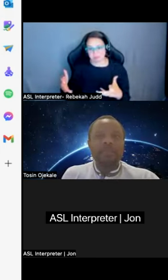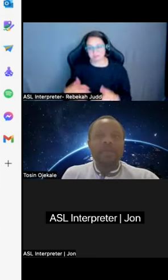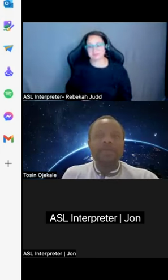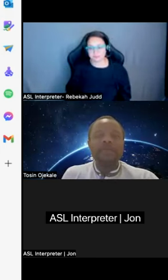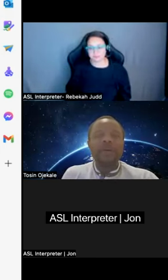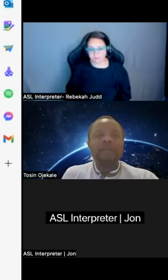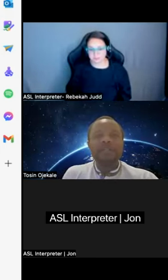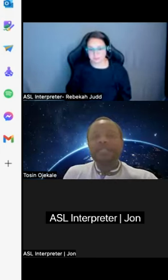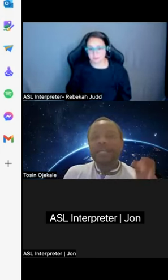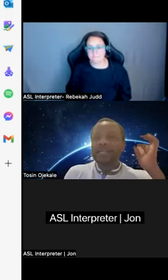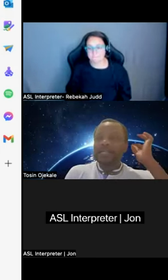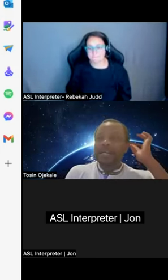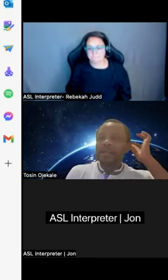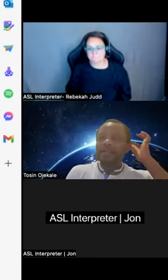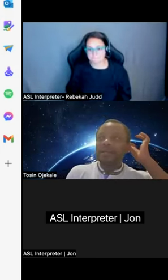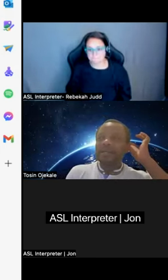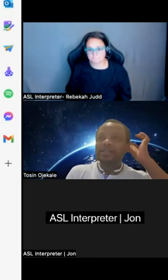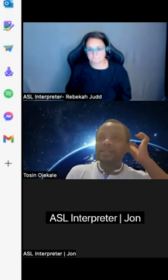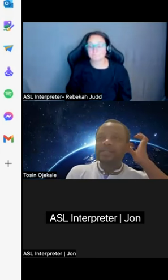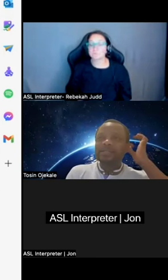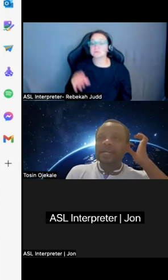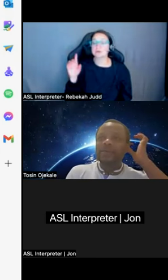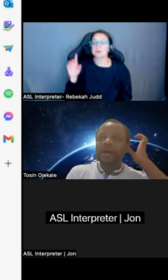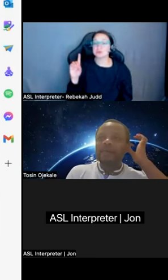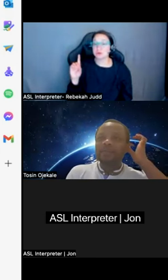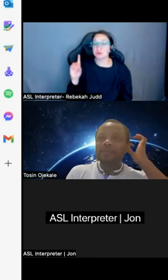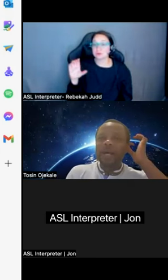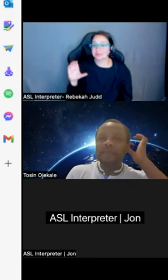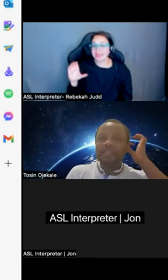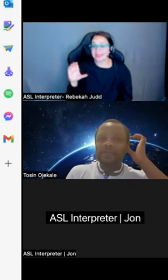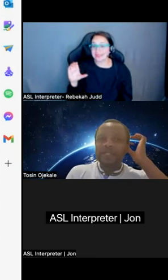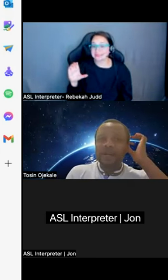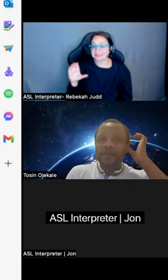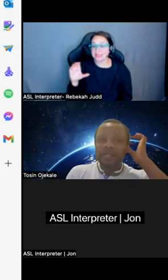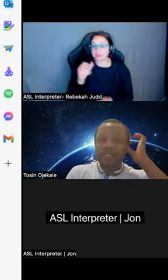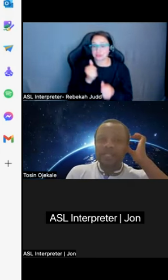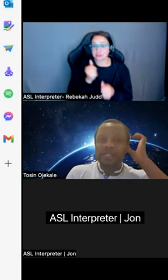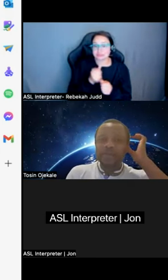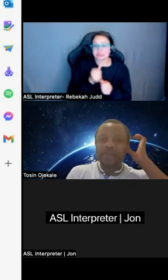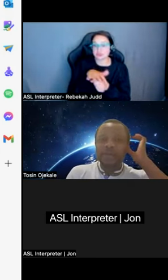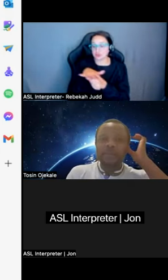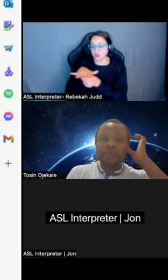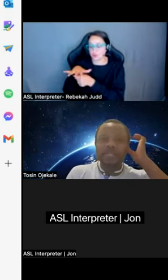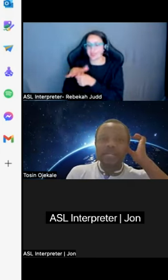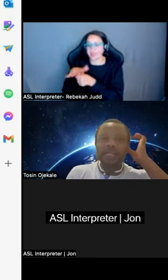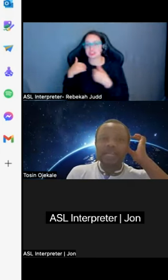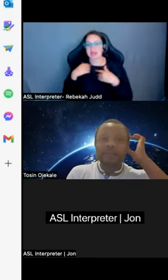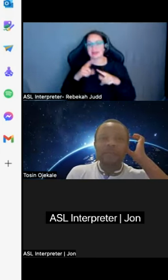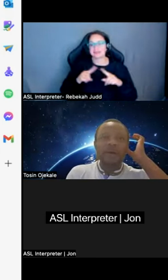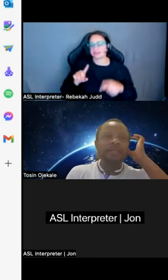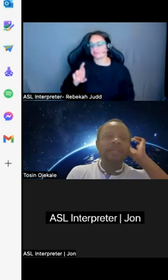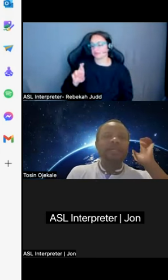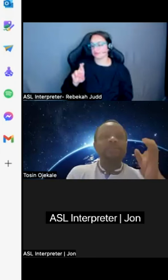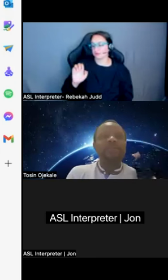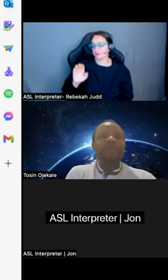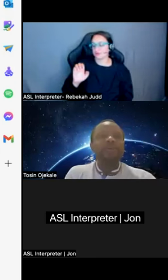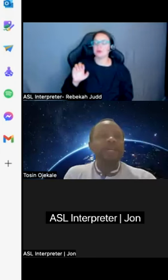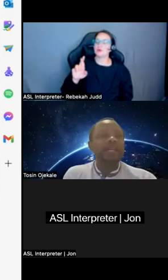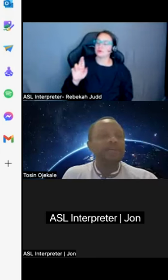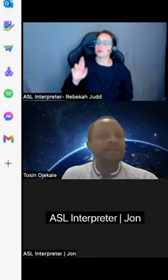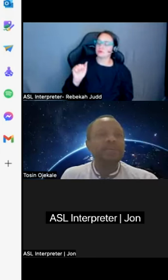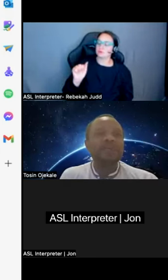Okay, because for every data center site that you will have different ratings. So you can be rated as level 1, you